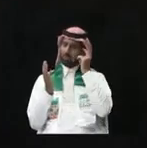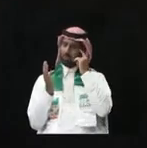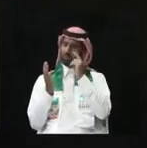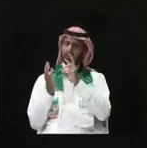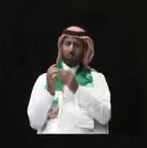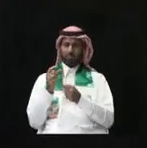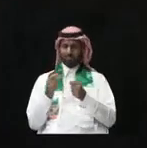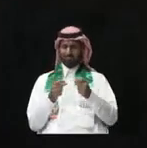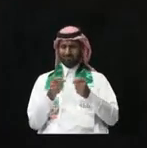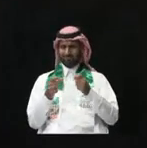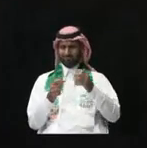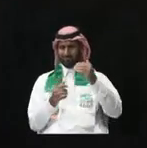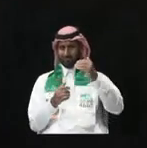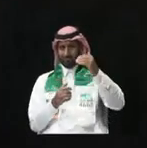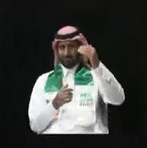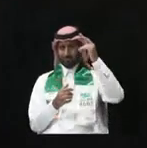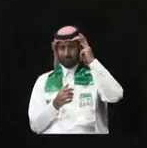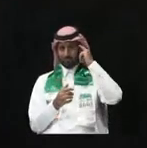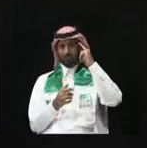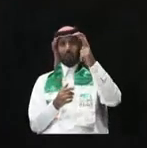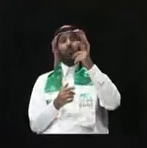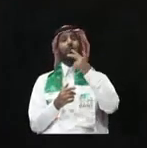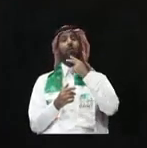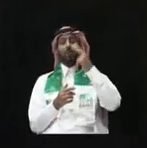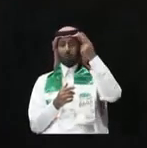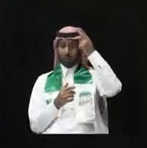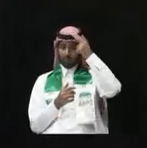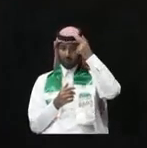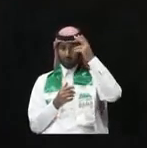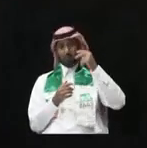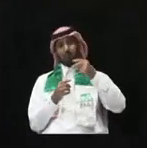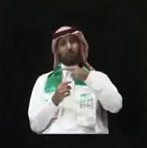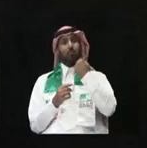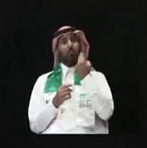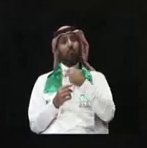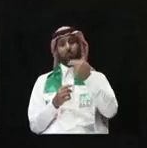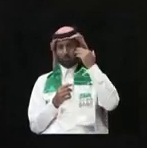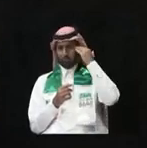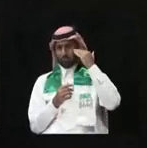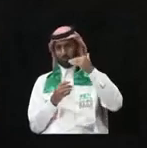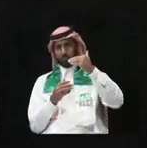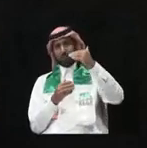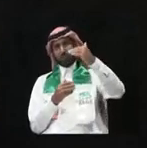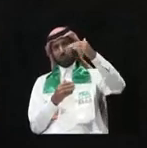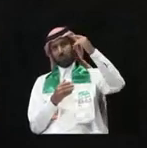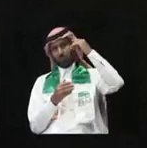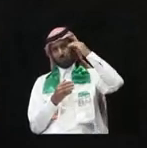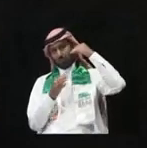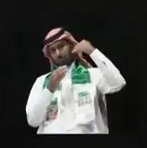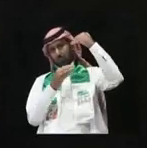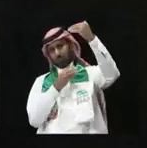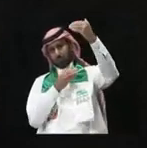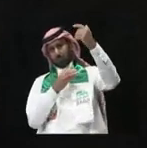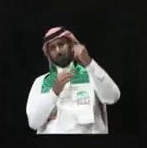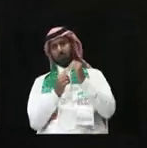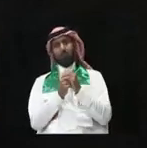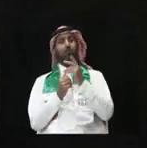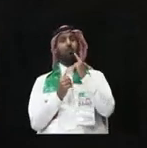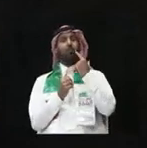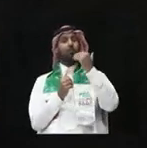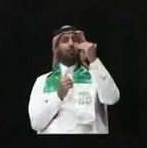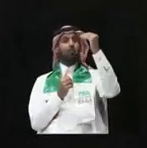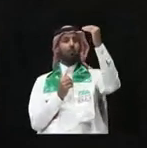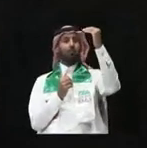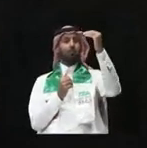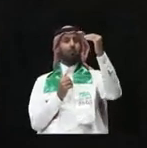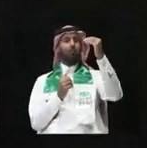planned development. We read about the Saudi development that are planned to happen in the future. Can you list